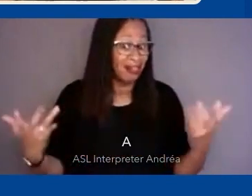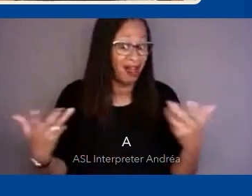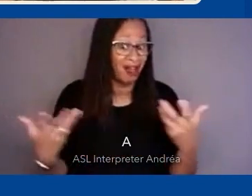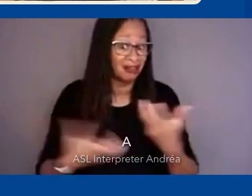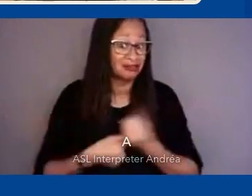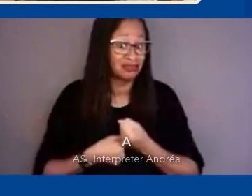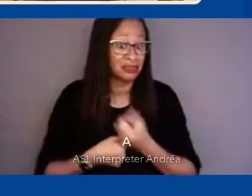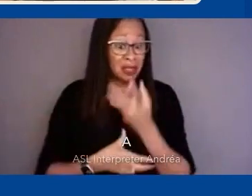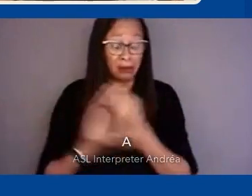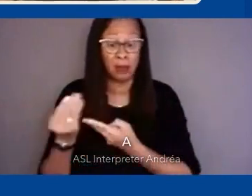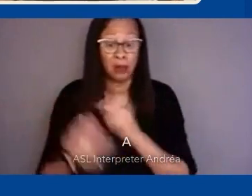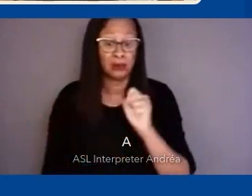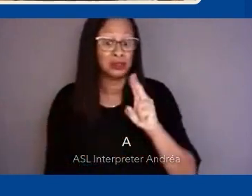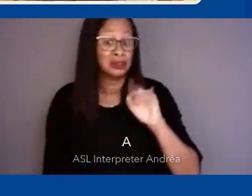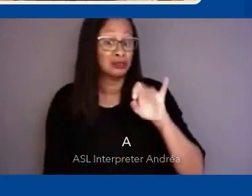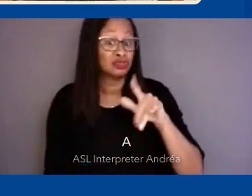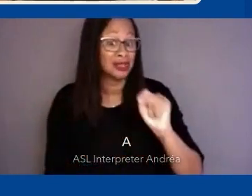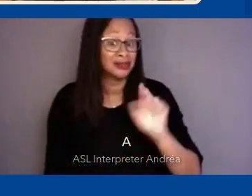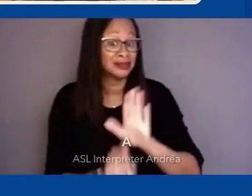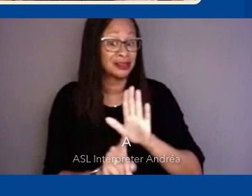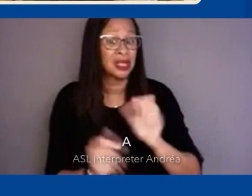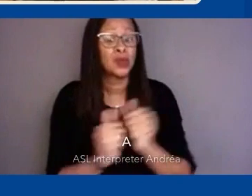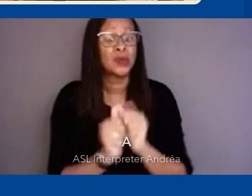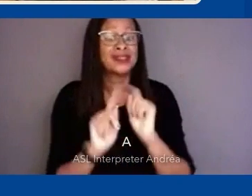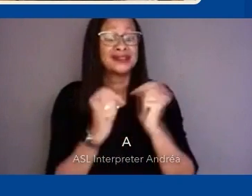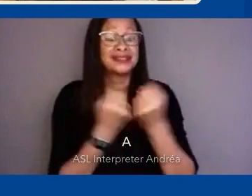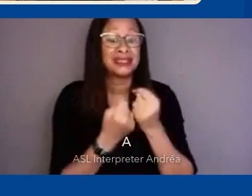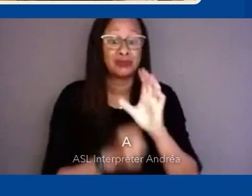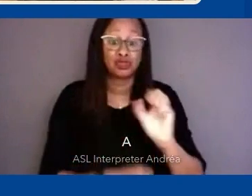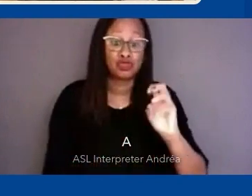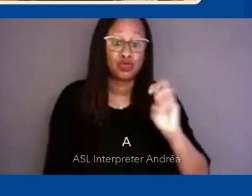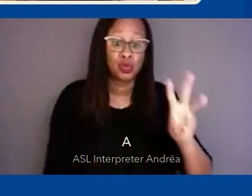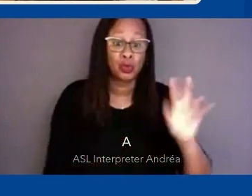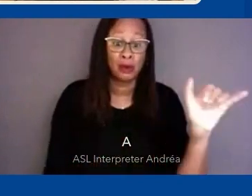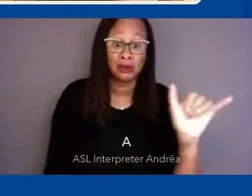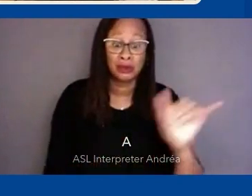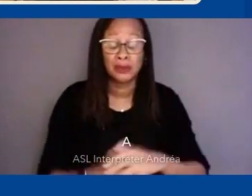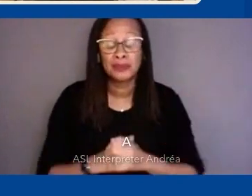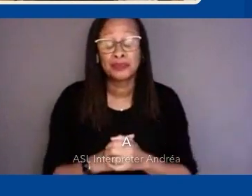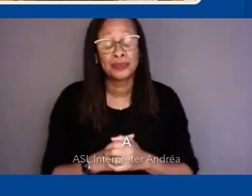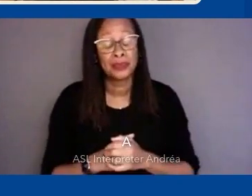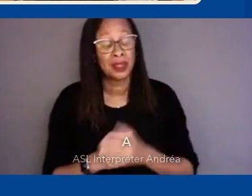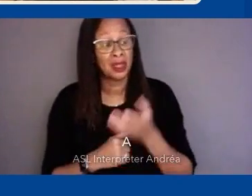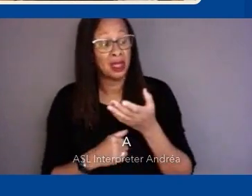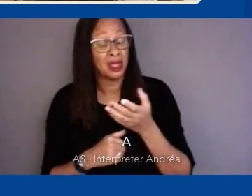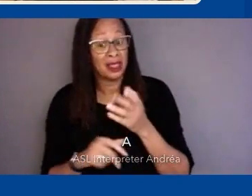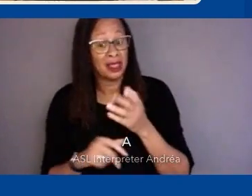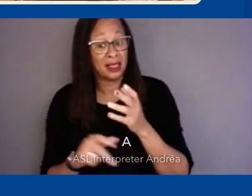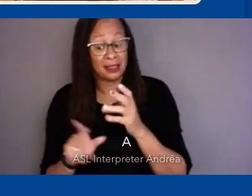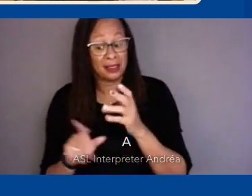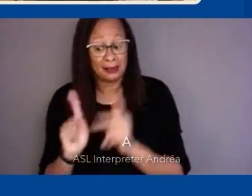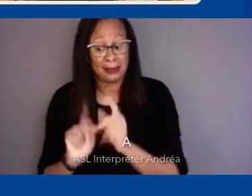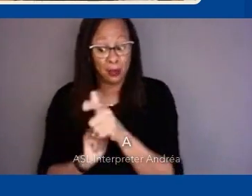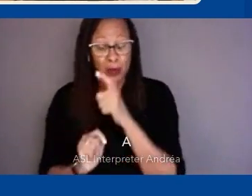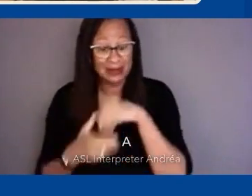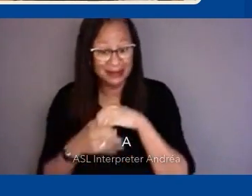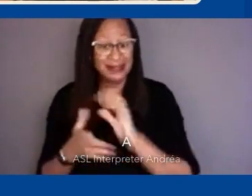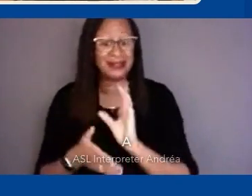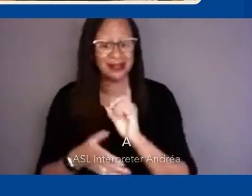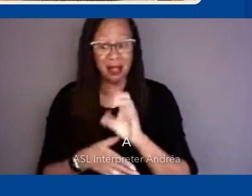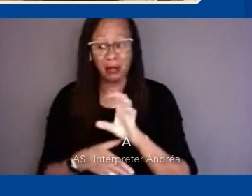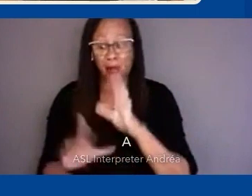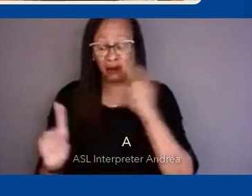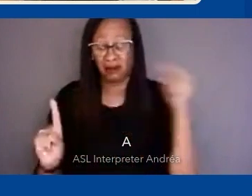with the subjects, but also with the team. But, you know, in terms of this, with the subjects, so much of it, you know, for me is